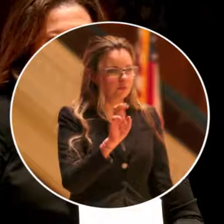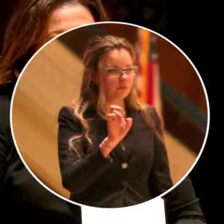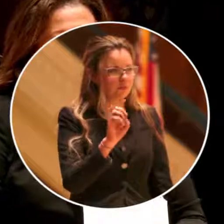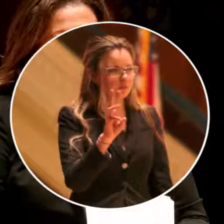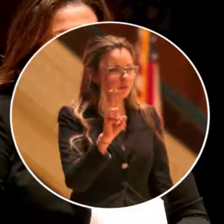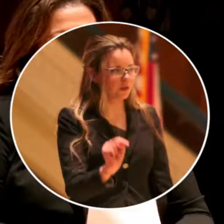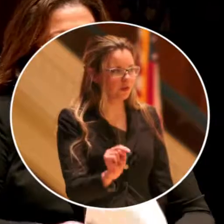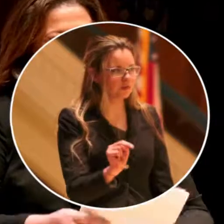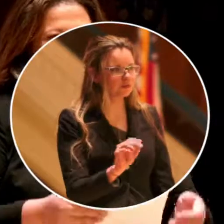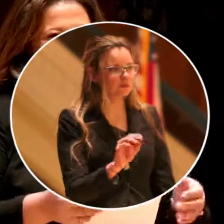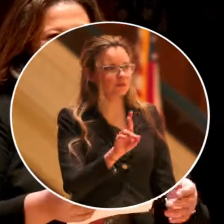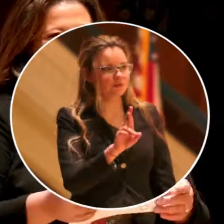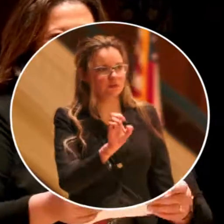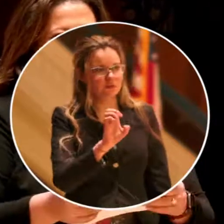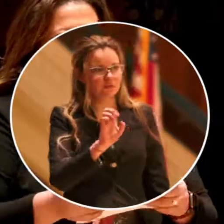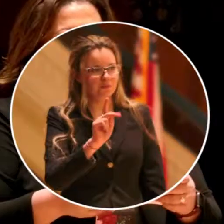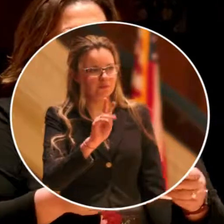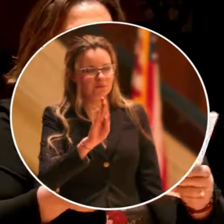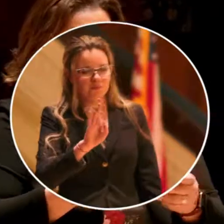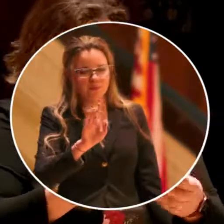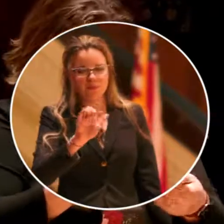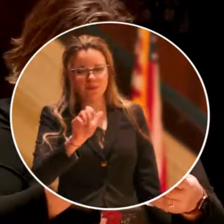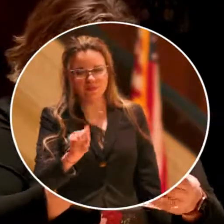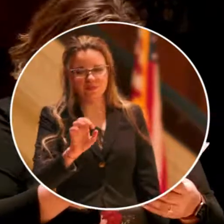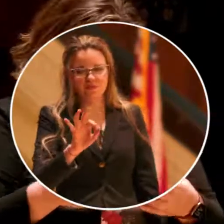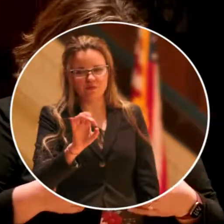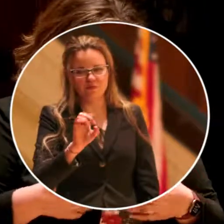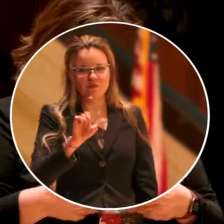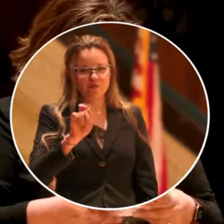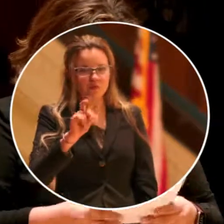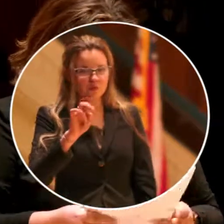Sherman, give it up for them. Give it up for them. Yeah.